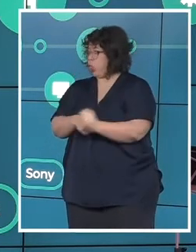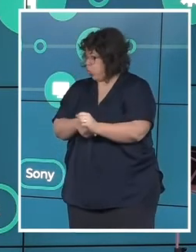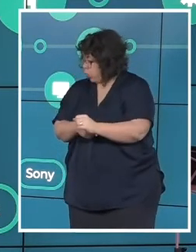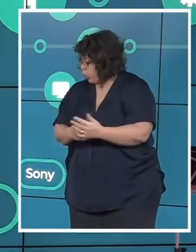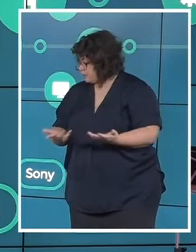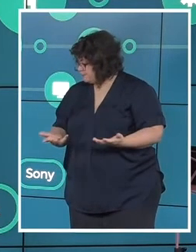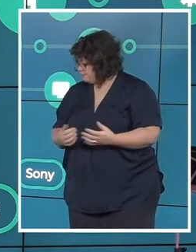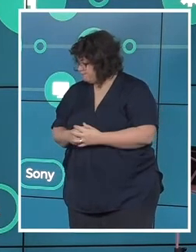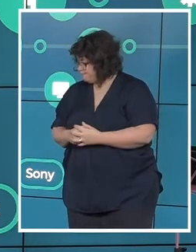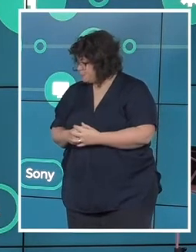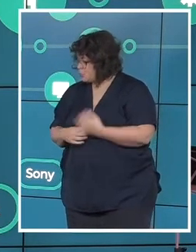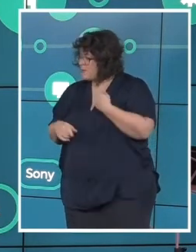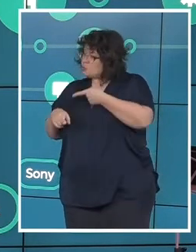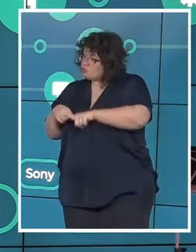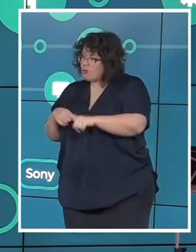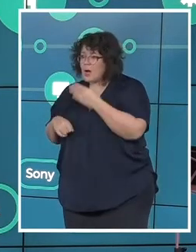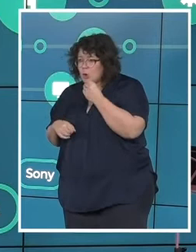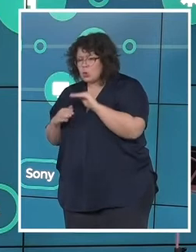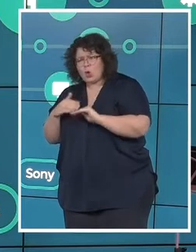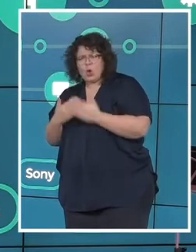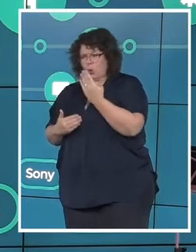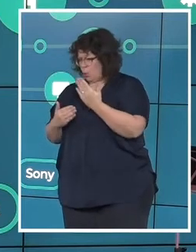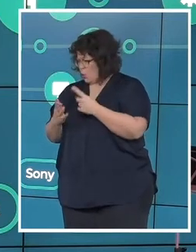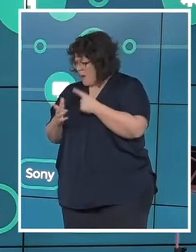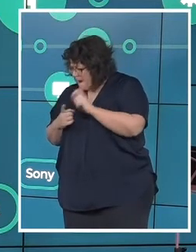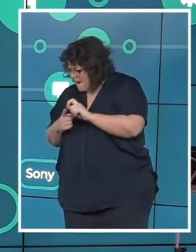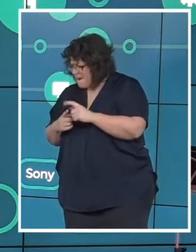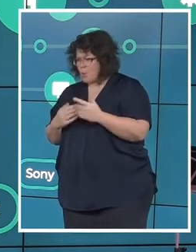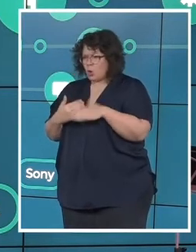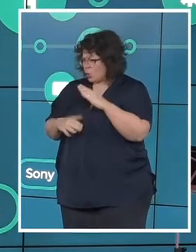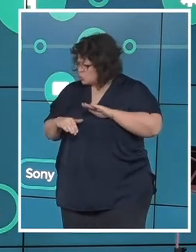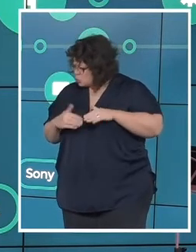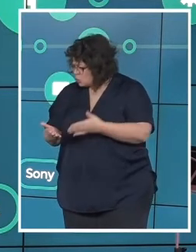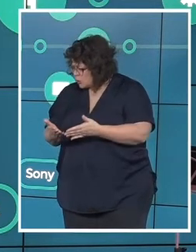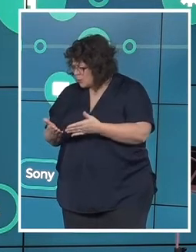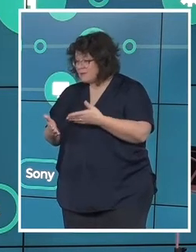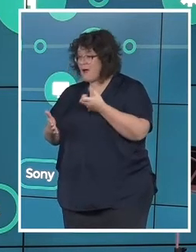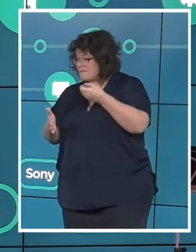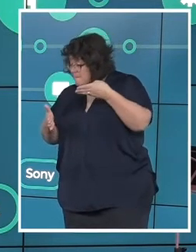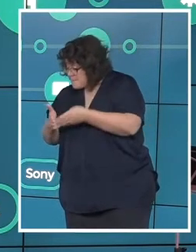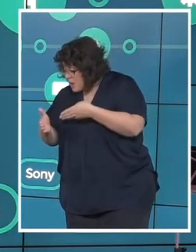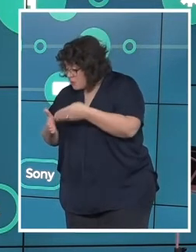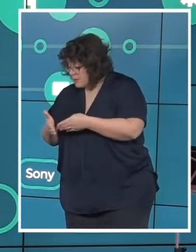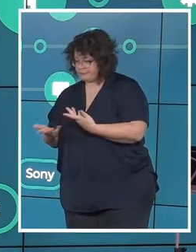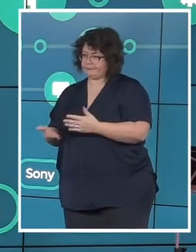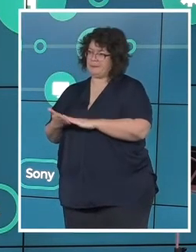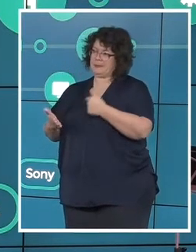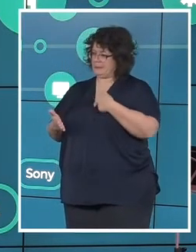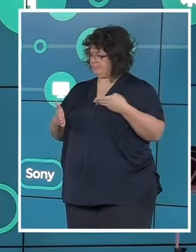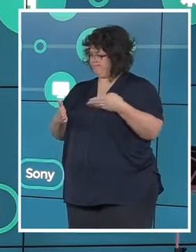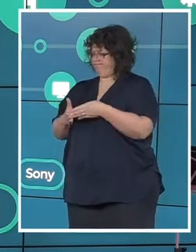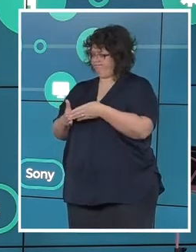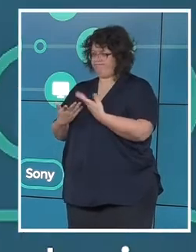are some things I used to be able to do in the past that I can no longer do. Some hotels have